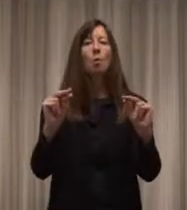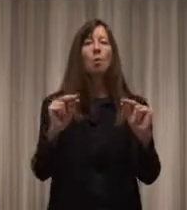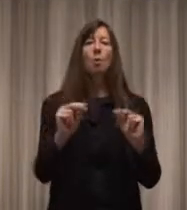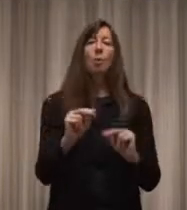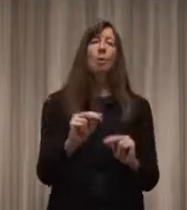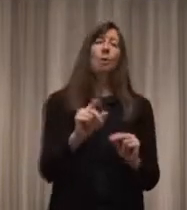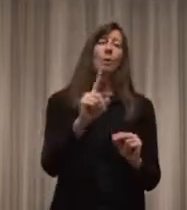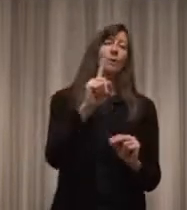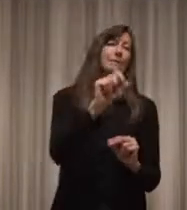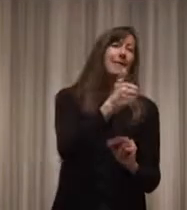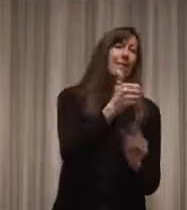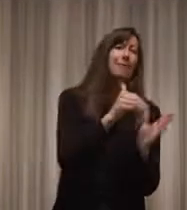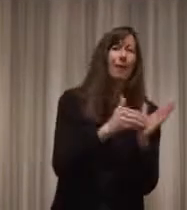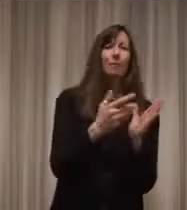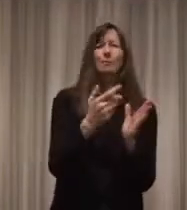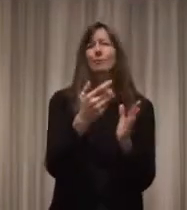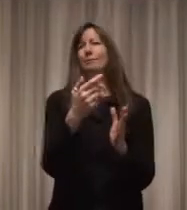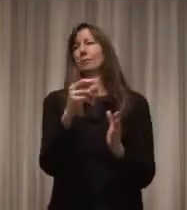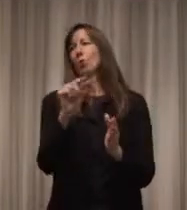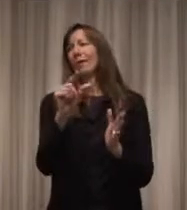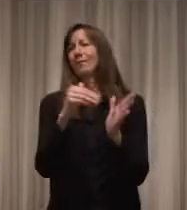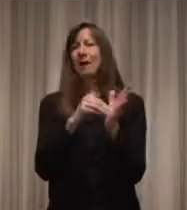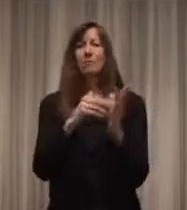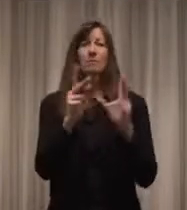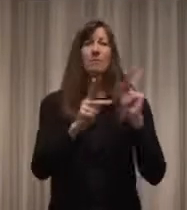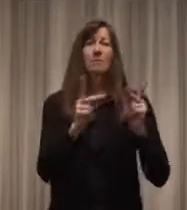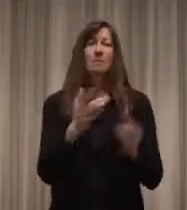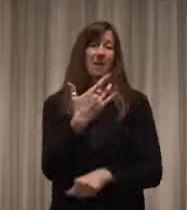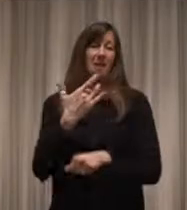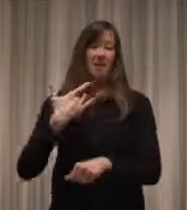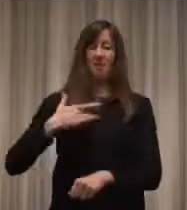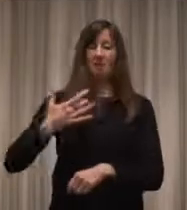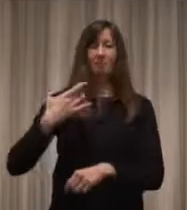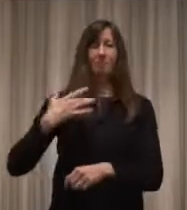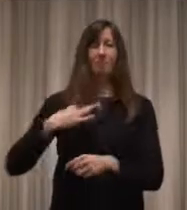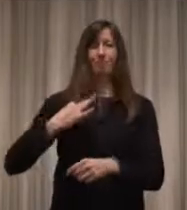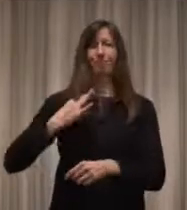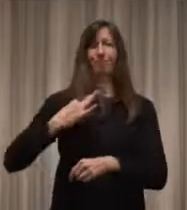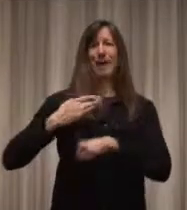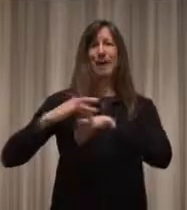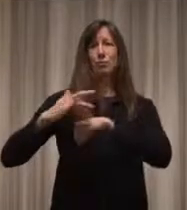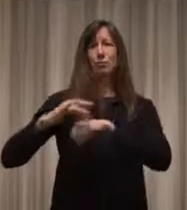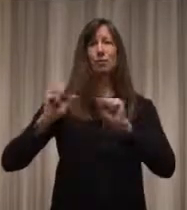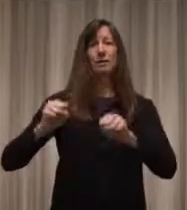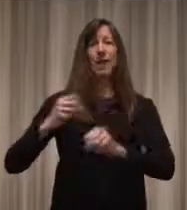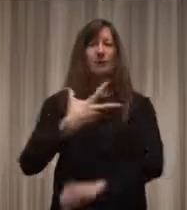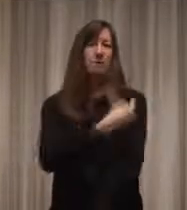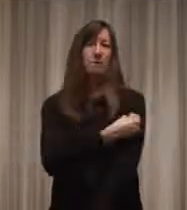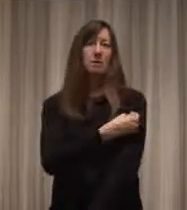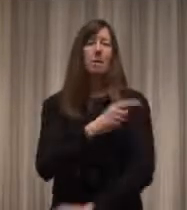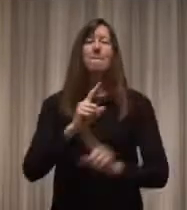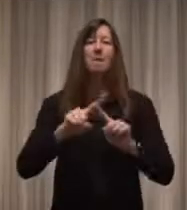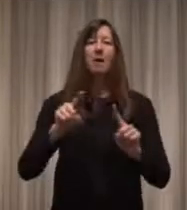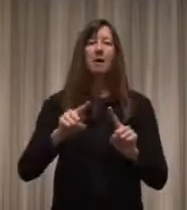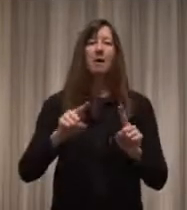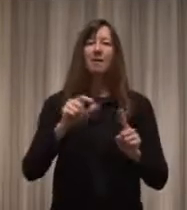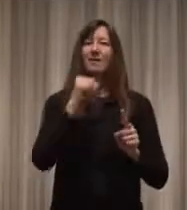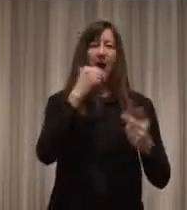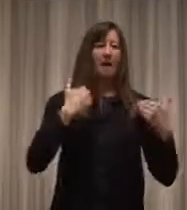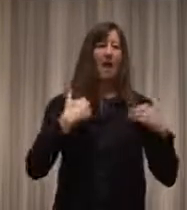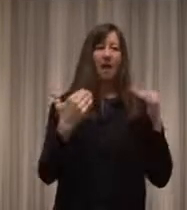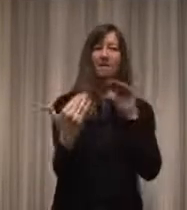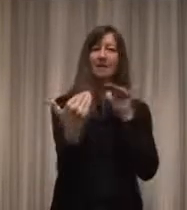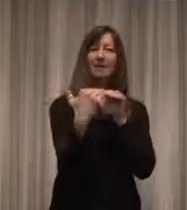the rules, we don't have nearly enough to get vaccine to all those people. So that creates, I know, a very difficult